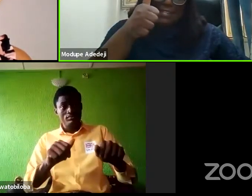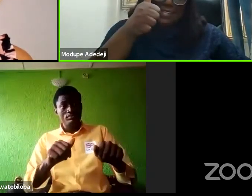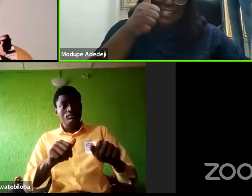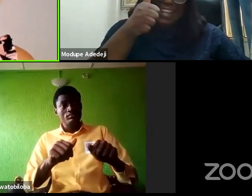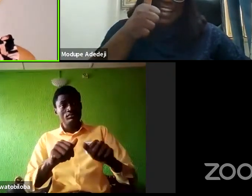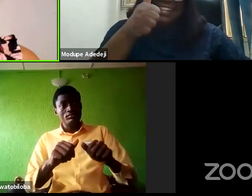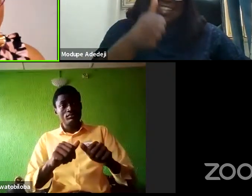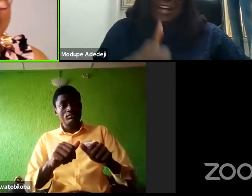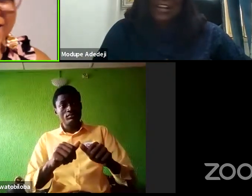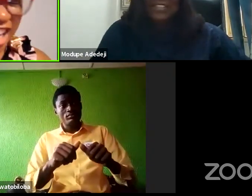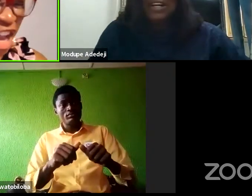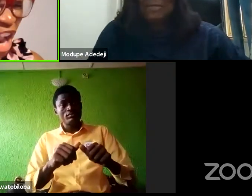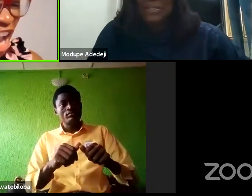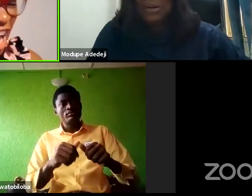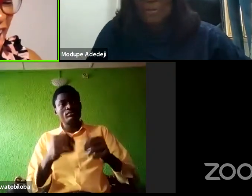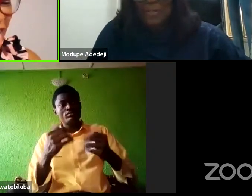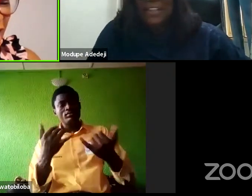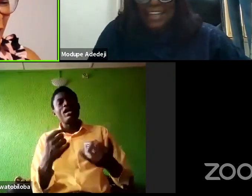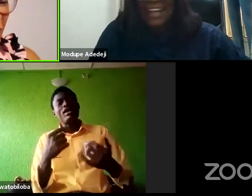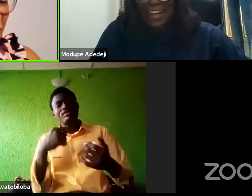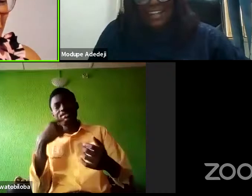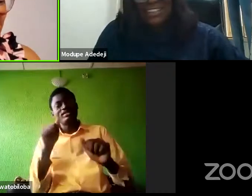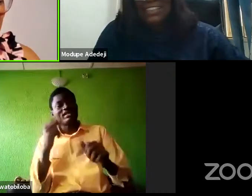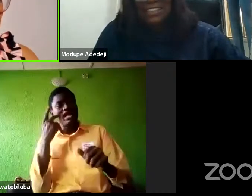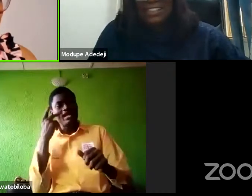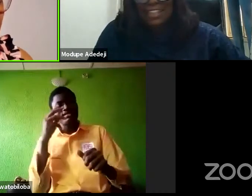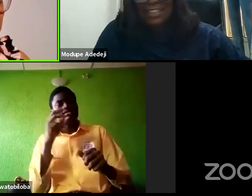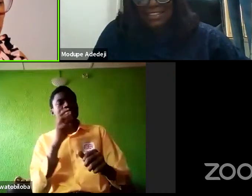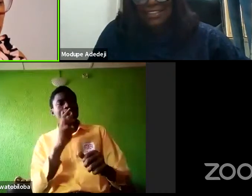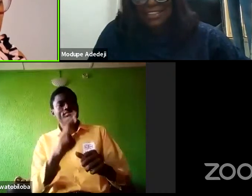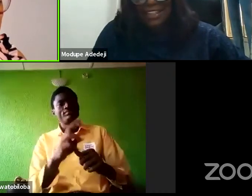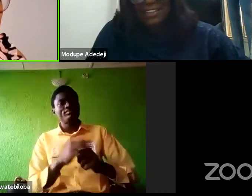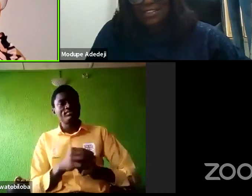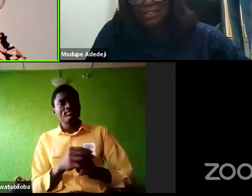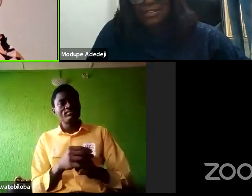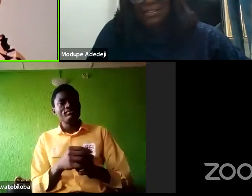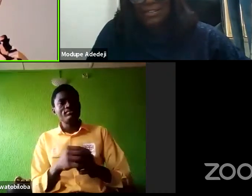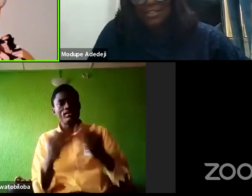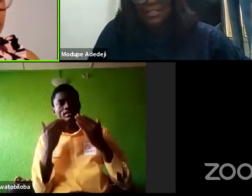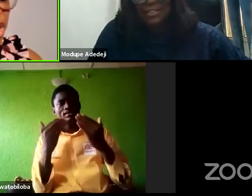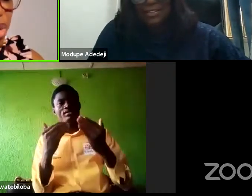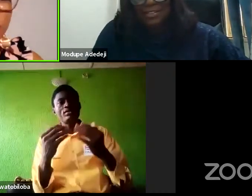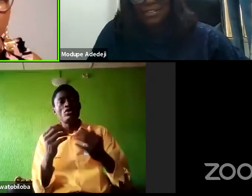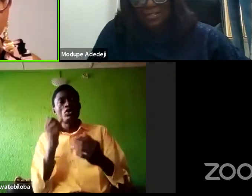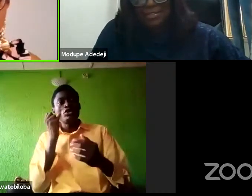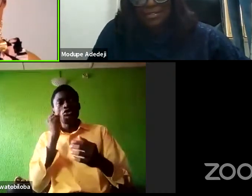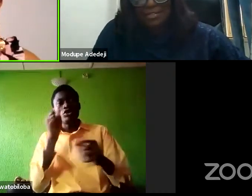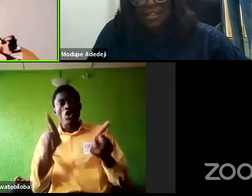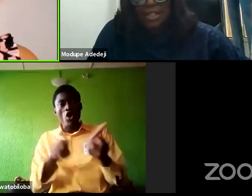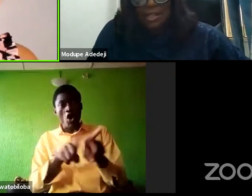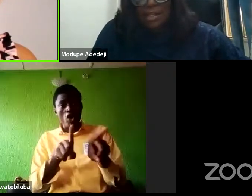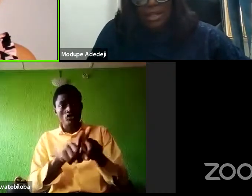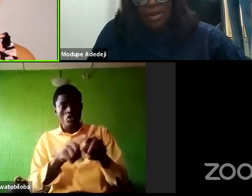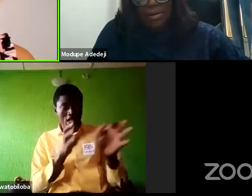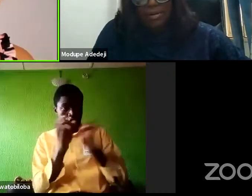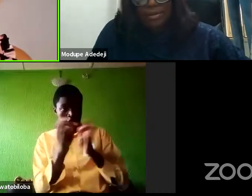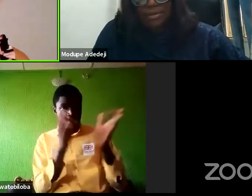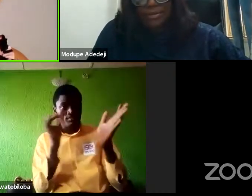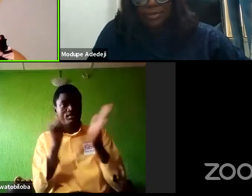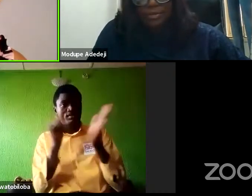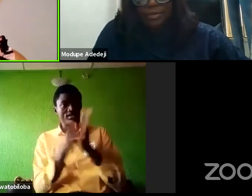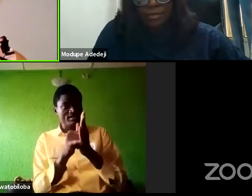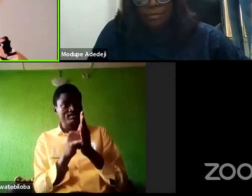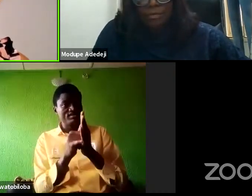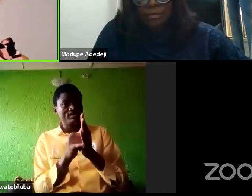can see you. I can see you. Oh, thank you. And she also actually told us that when we're